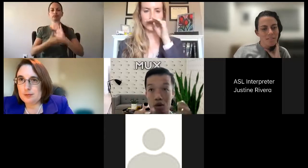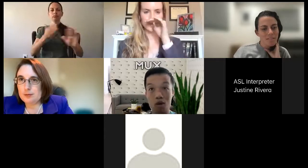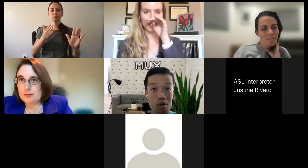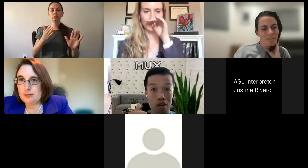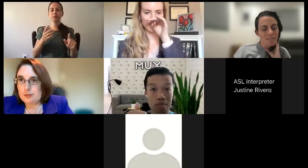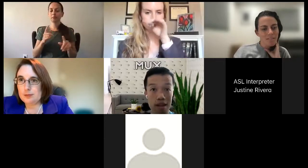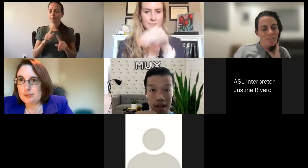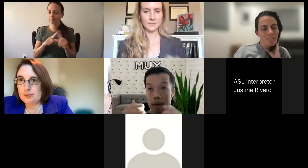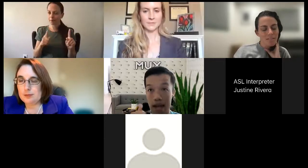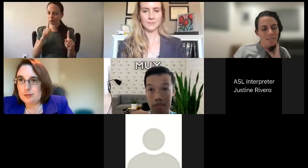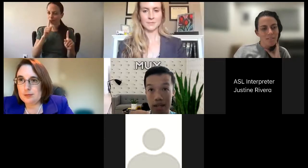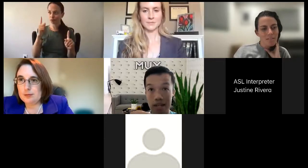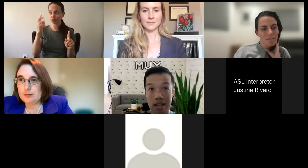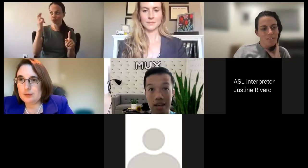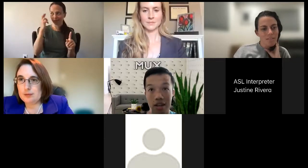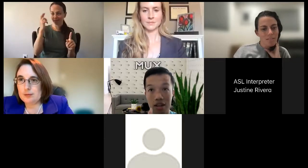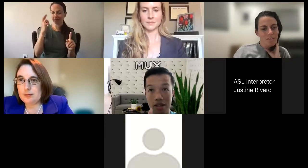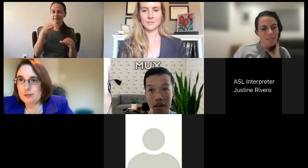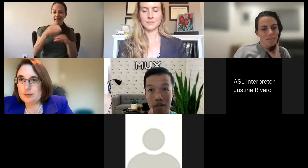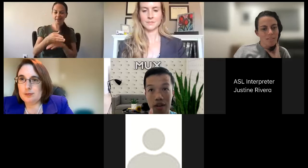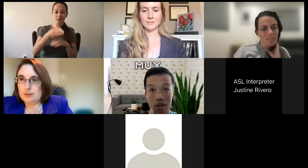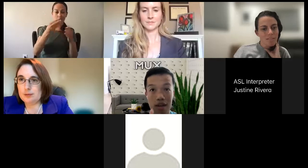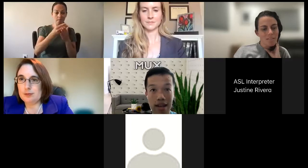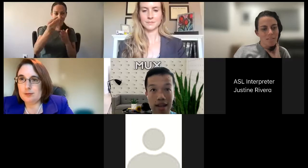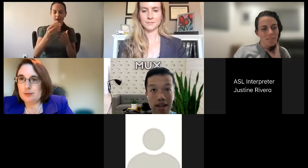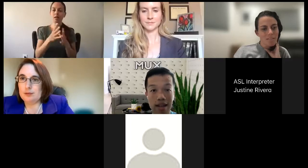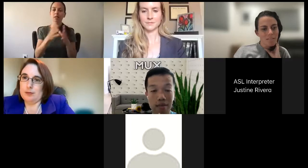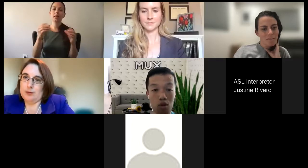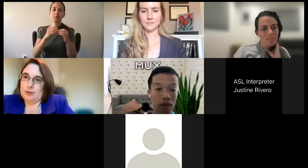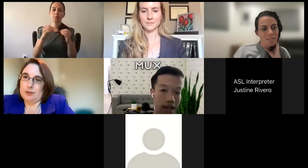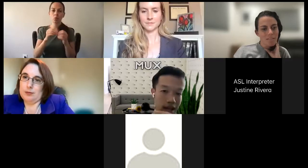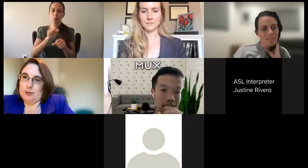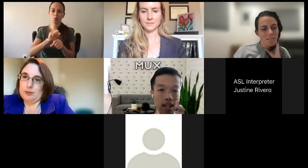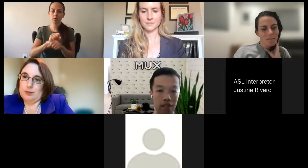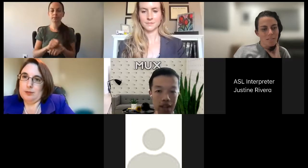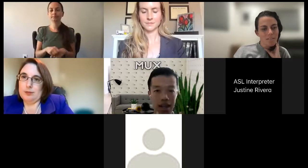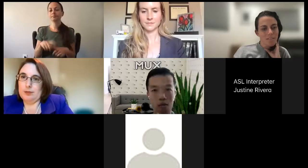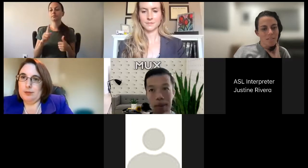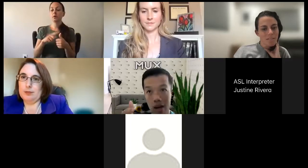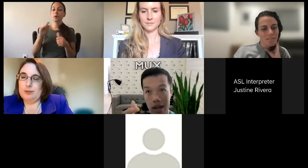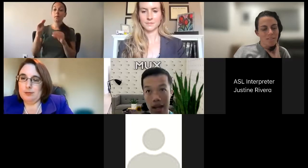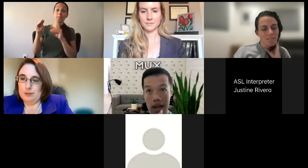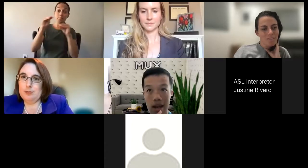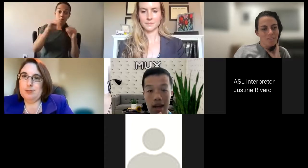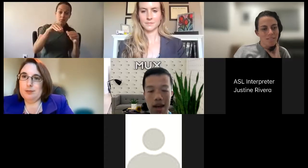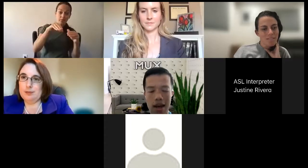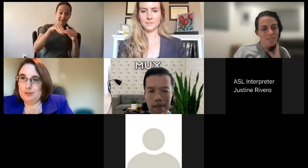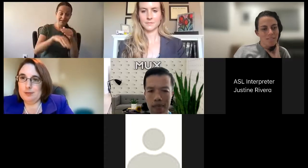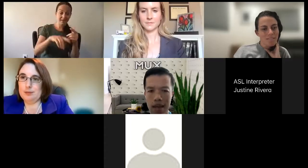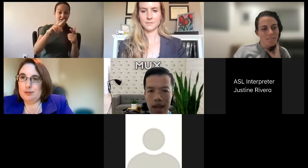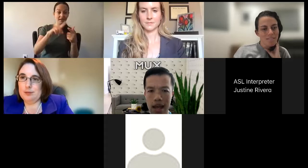that there's so much more to homeownership than like buying the place. There's everything to do with like moving in, living in it, repairing